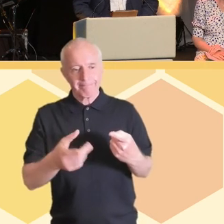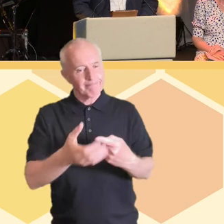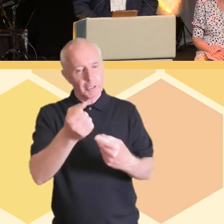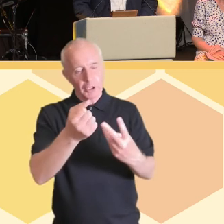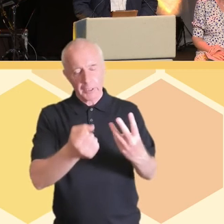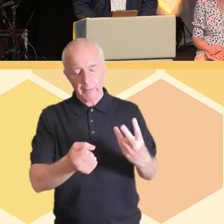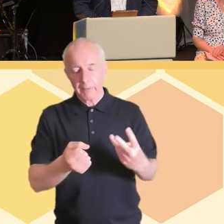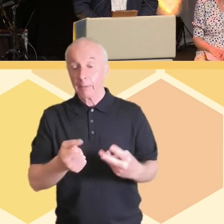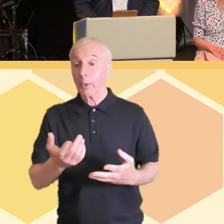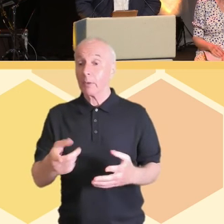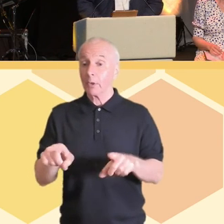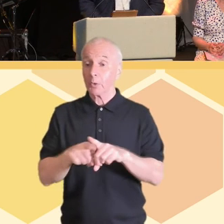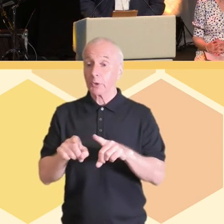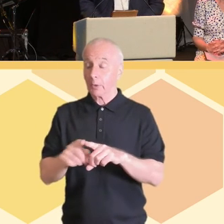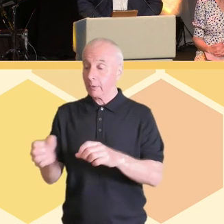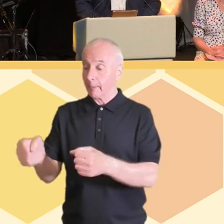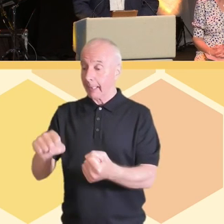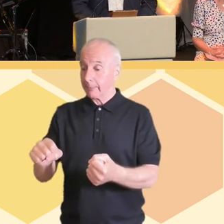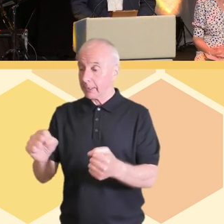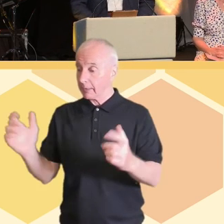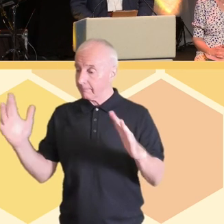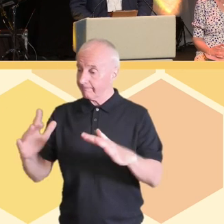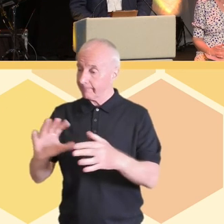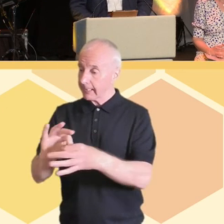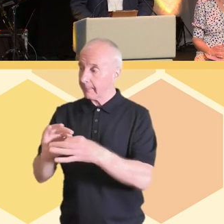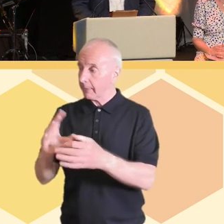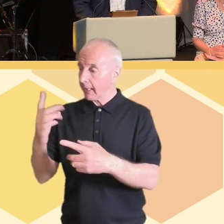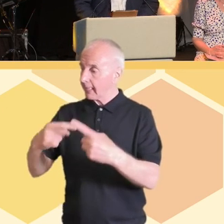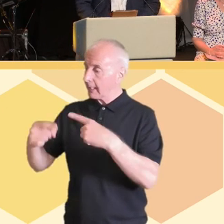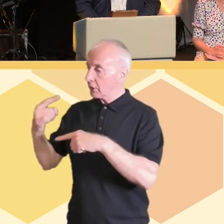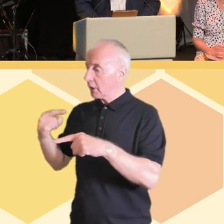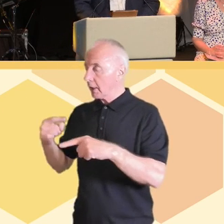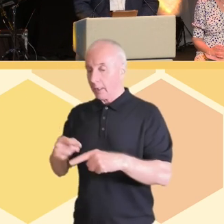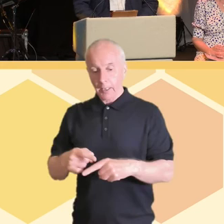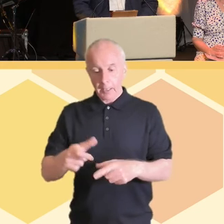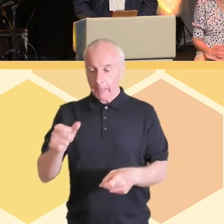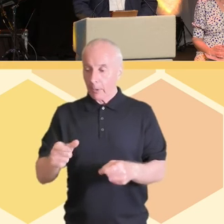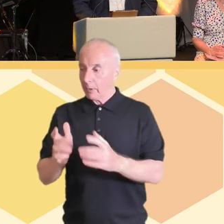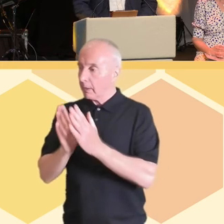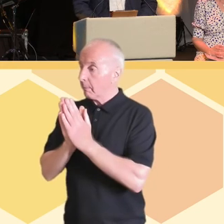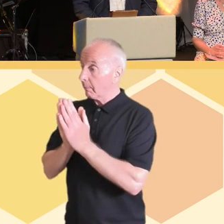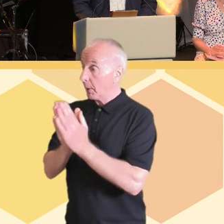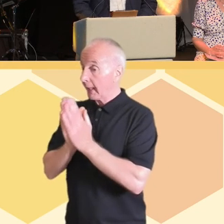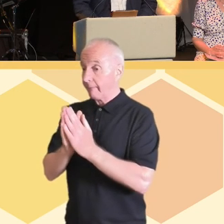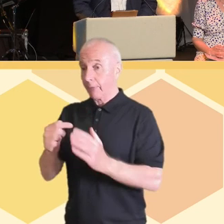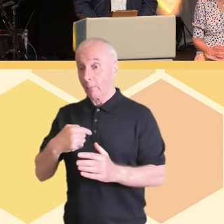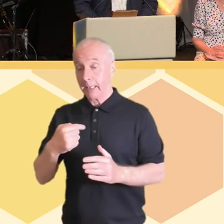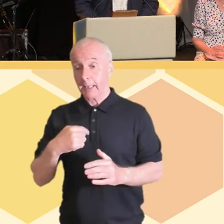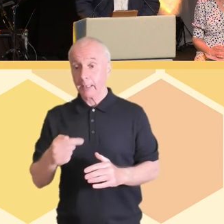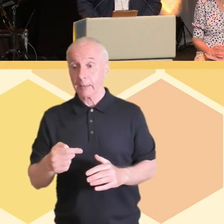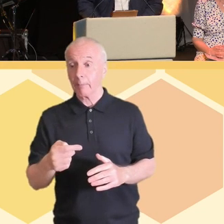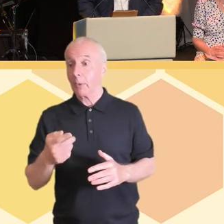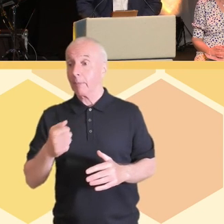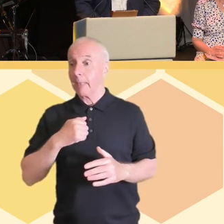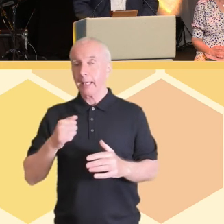Also, at the Baptist Assembly last year, I was prayed for, but the introduction to my